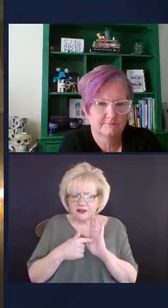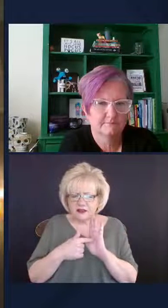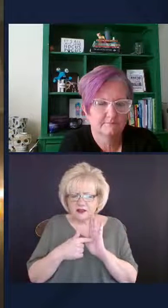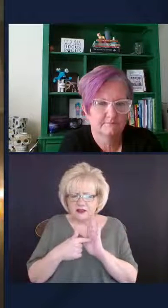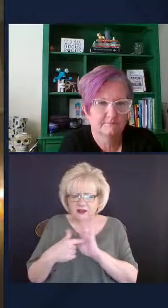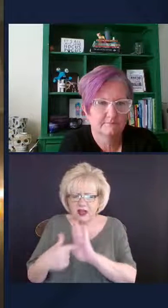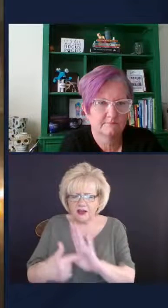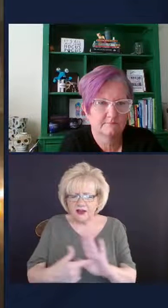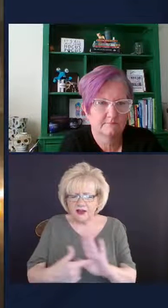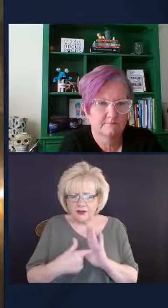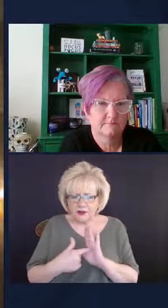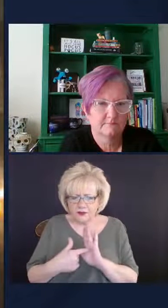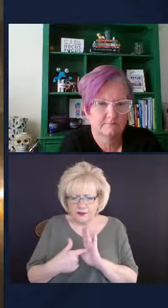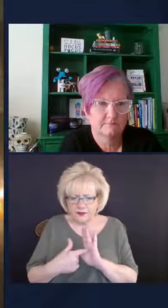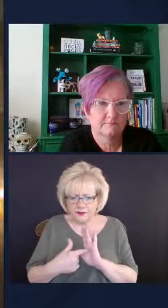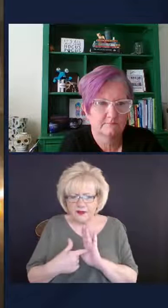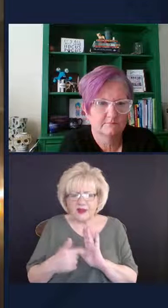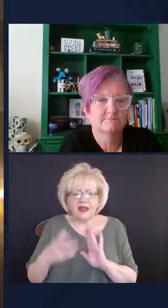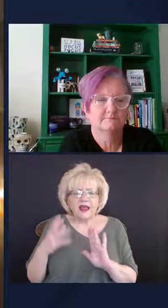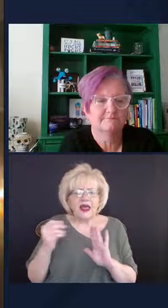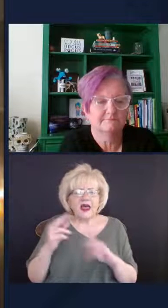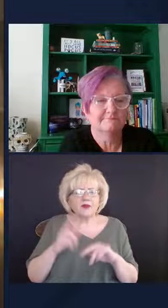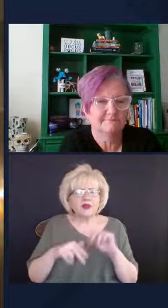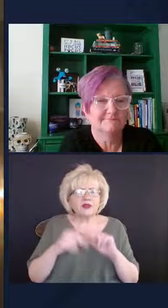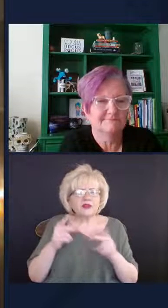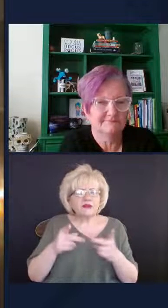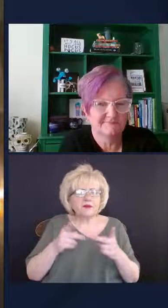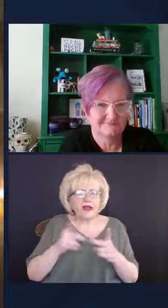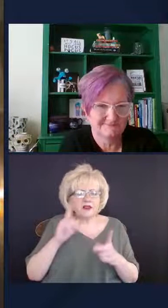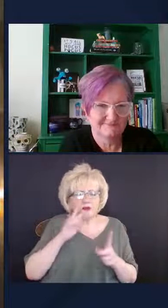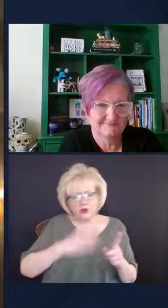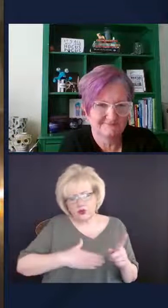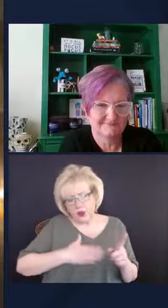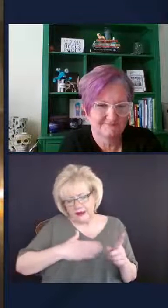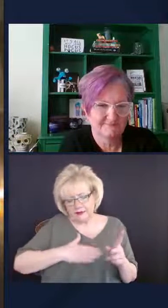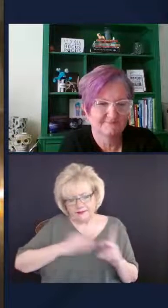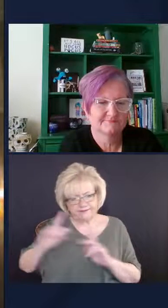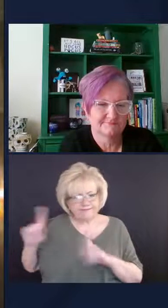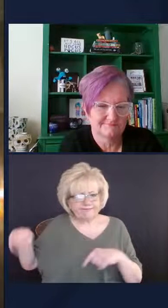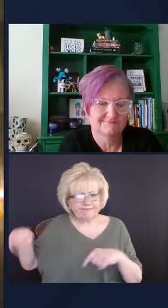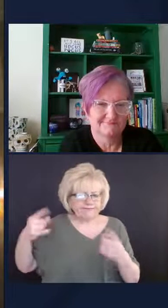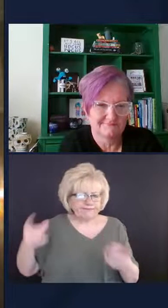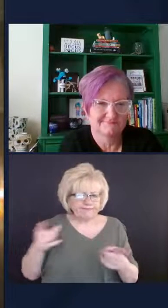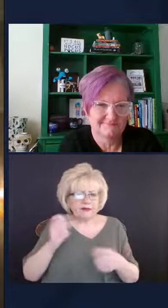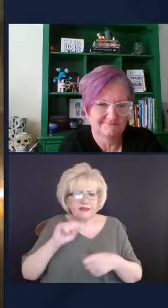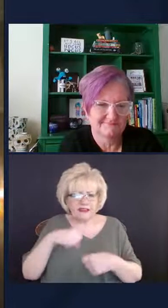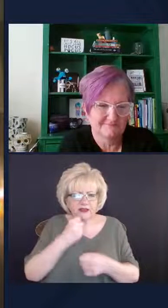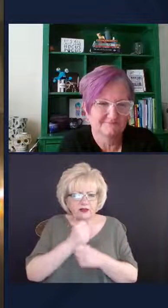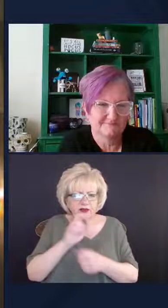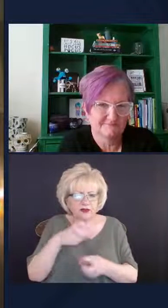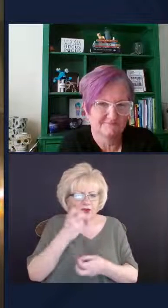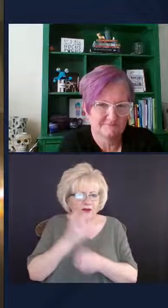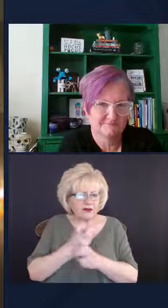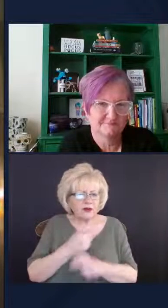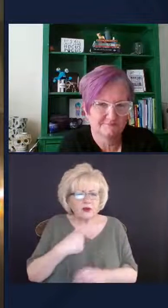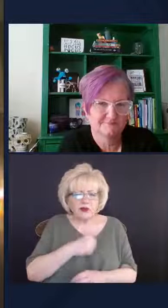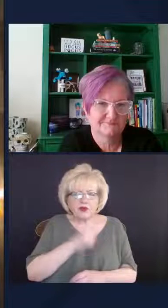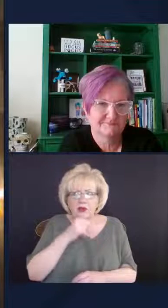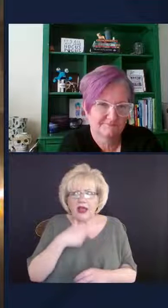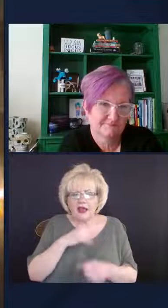I also want to build out spaces for joy, because the last couple of years have been really tough, and we don't get enough time to